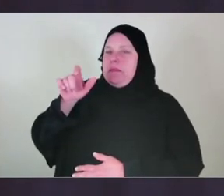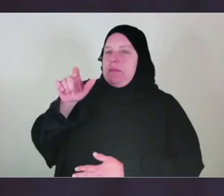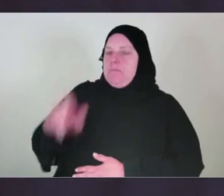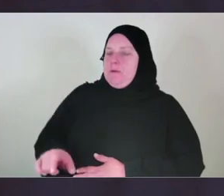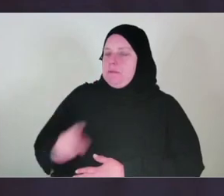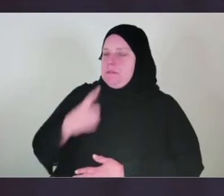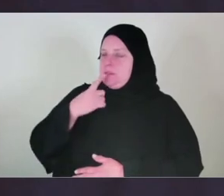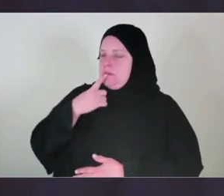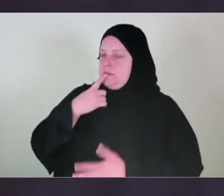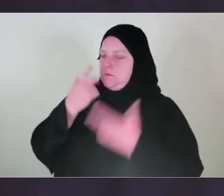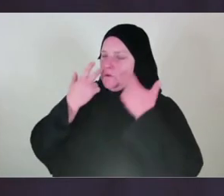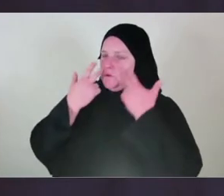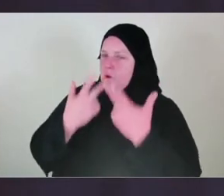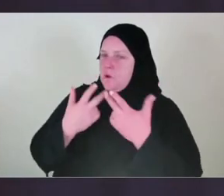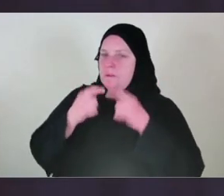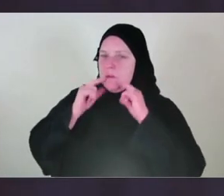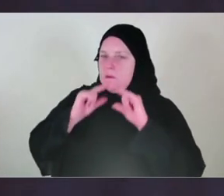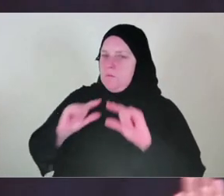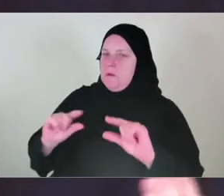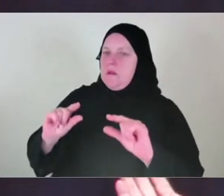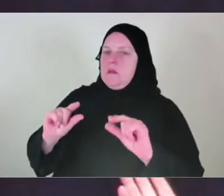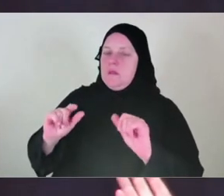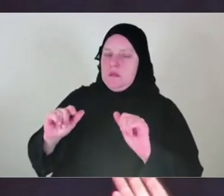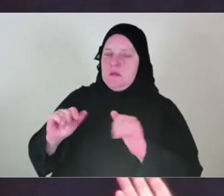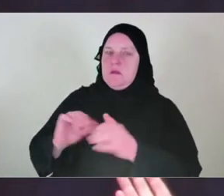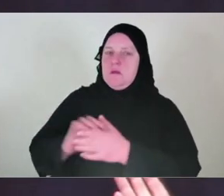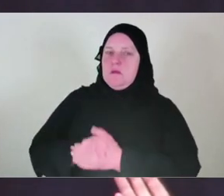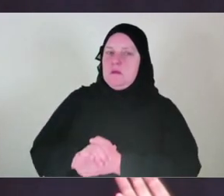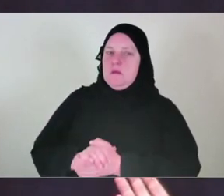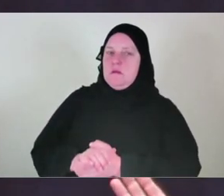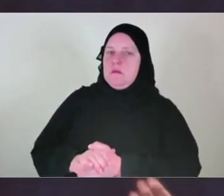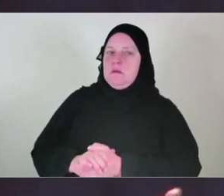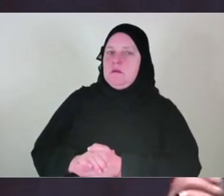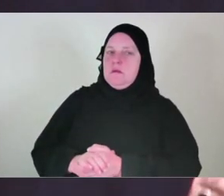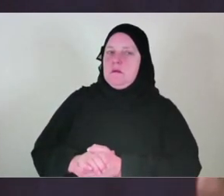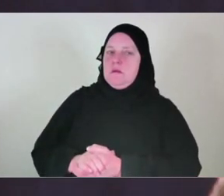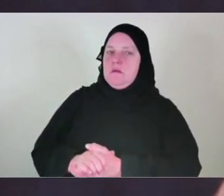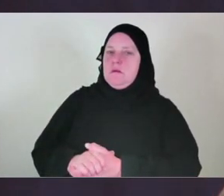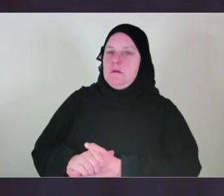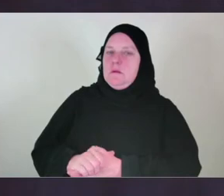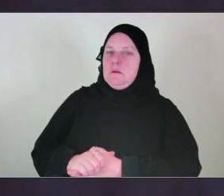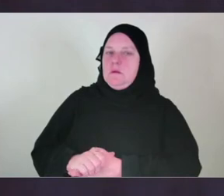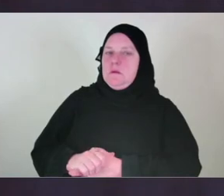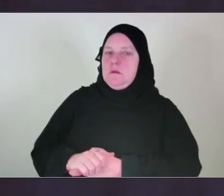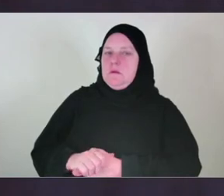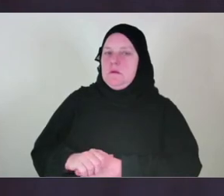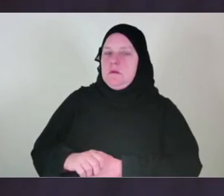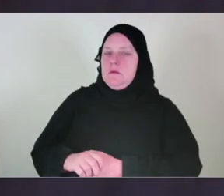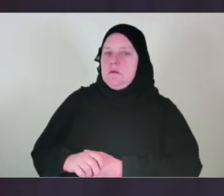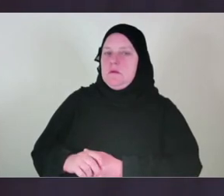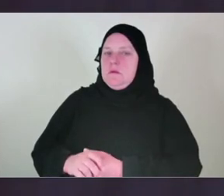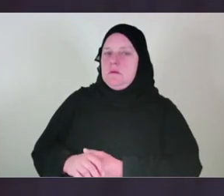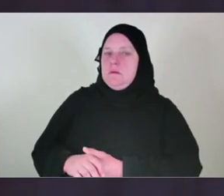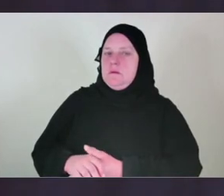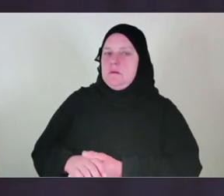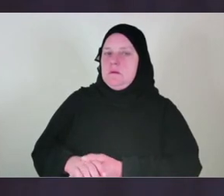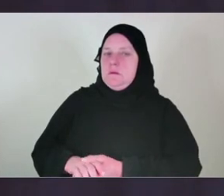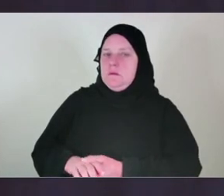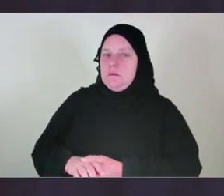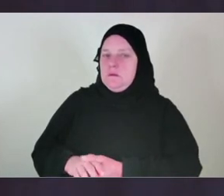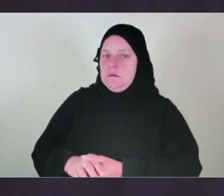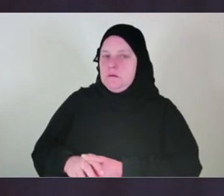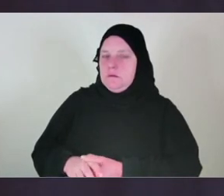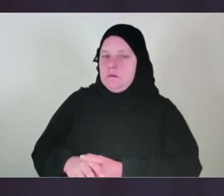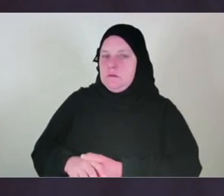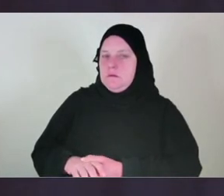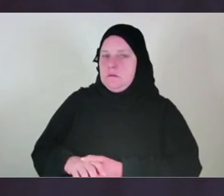it's obligatory upon them to listen to what Rasulullah sallallahu alayhi wa alihi said in his